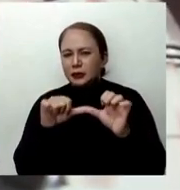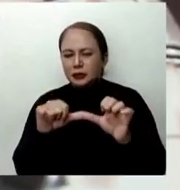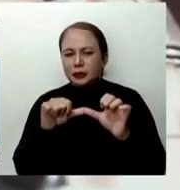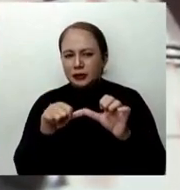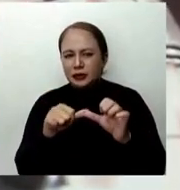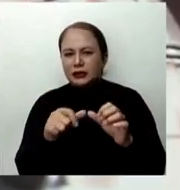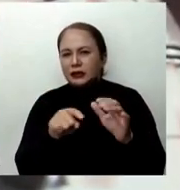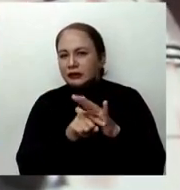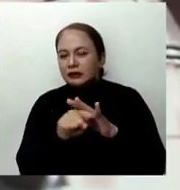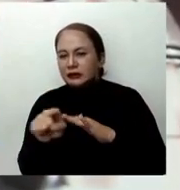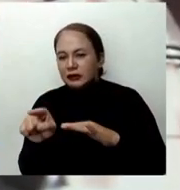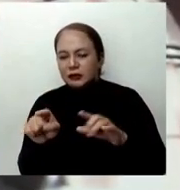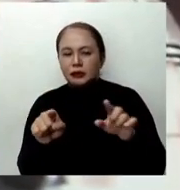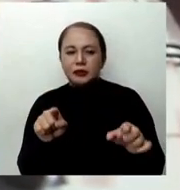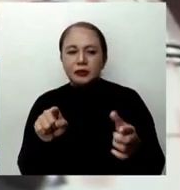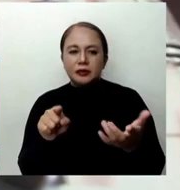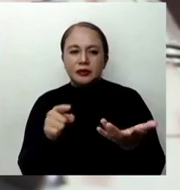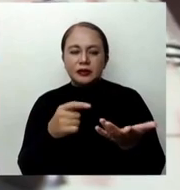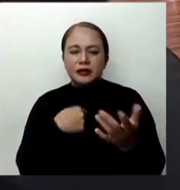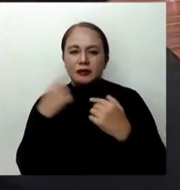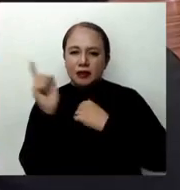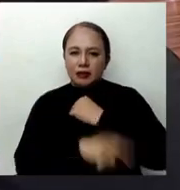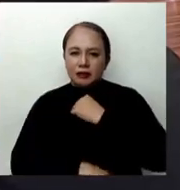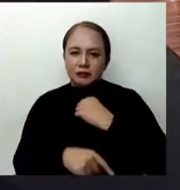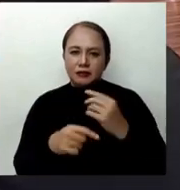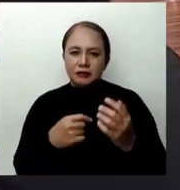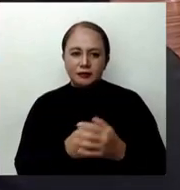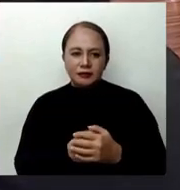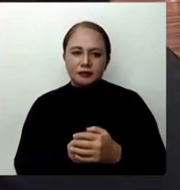nakakatakas sa pangil ng batas.